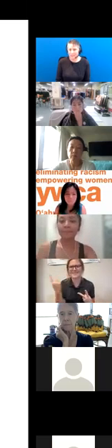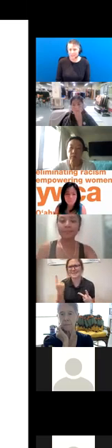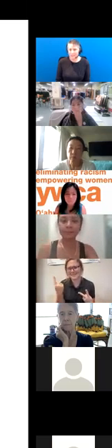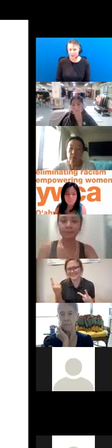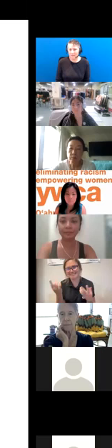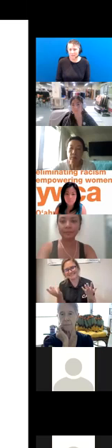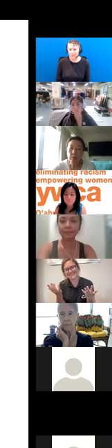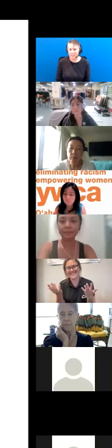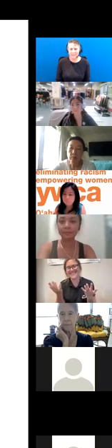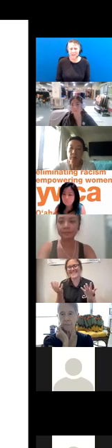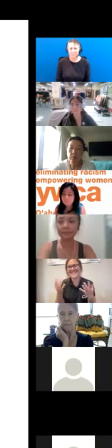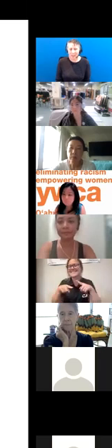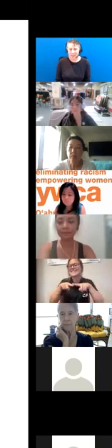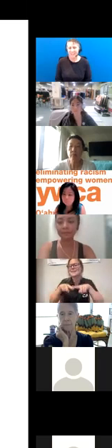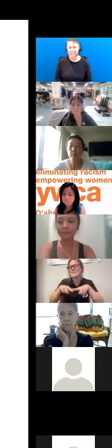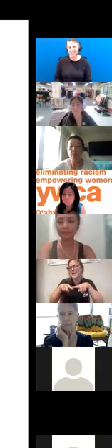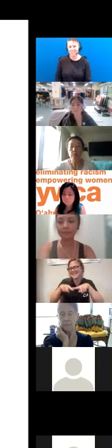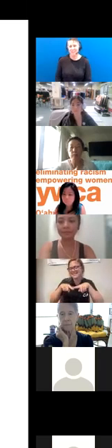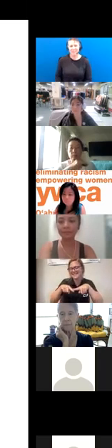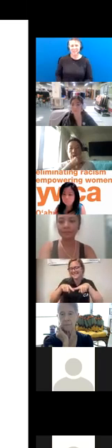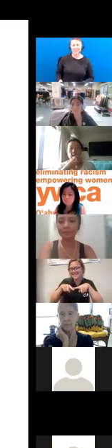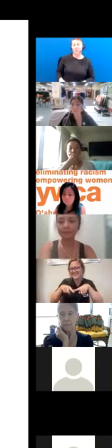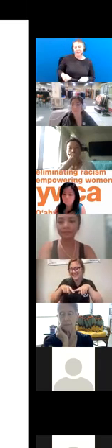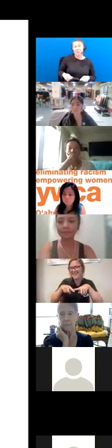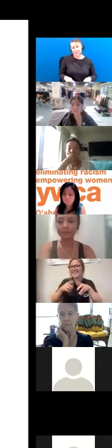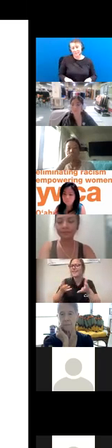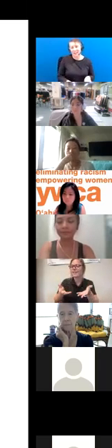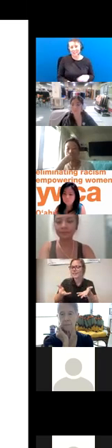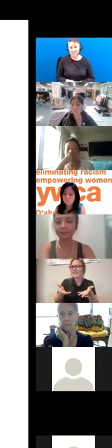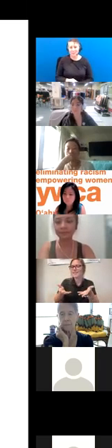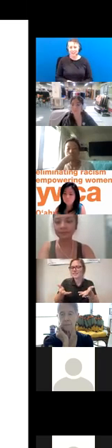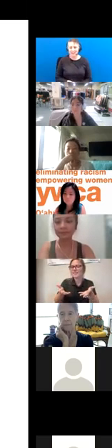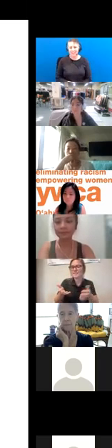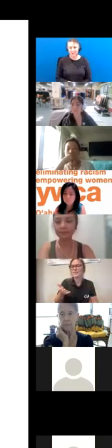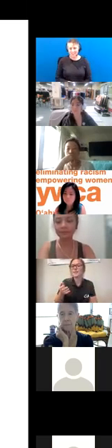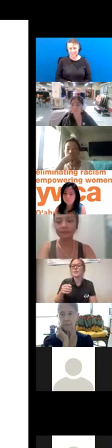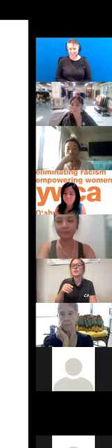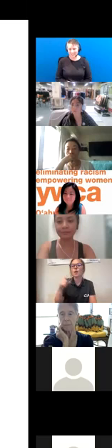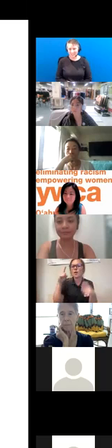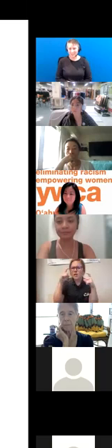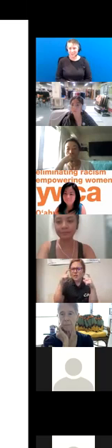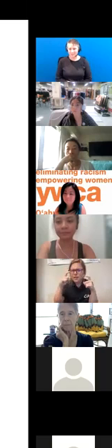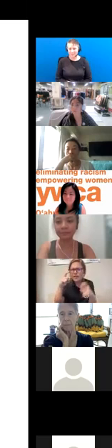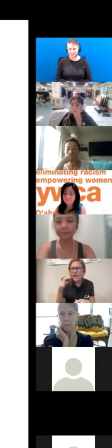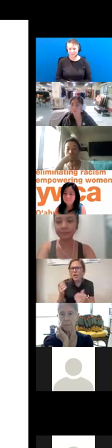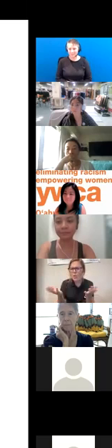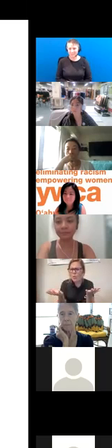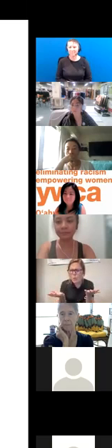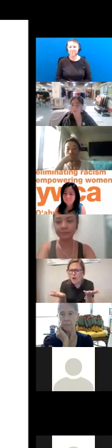So that means it doesn't mean I'm mad, you know, or it could mean that just depending on the context. So